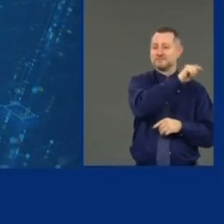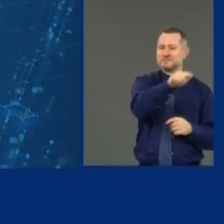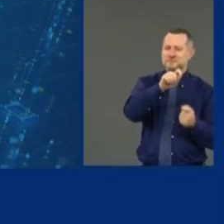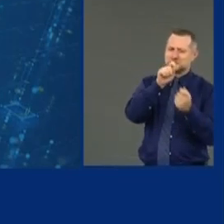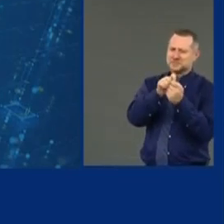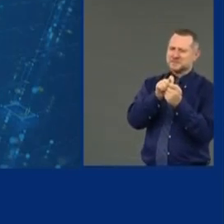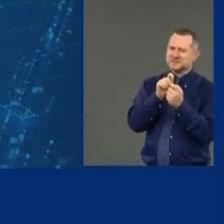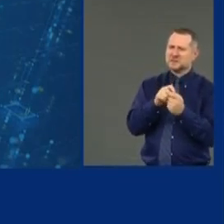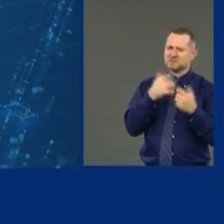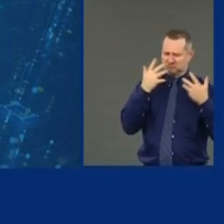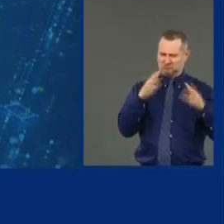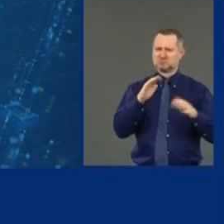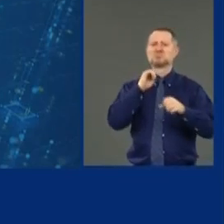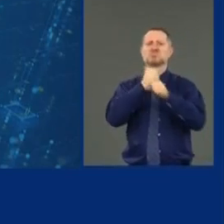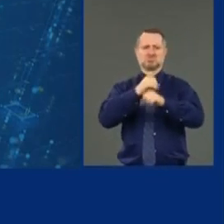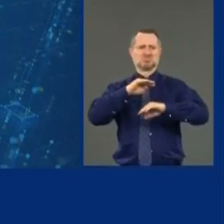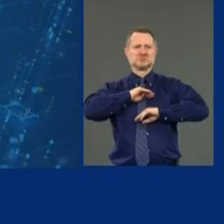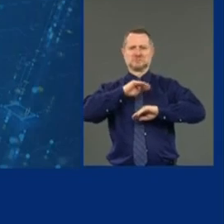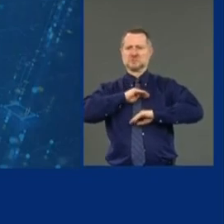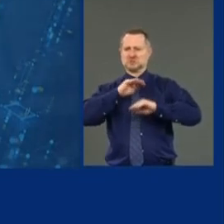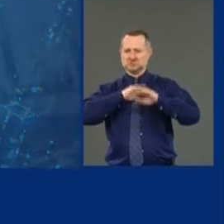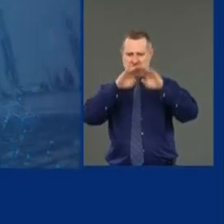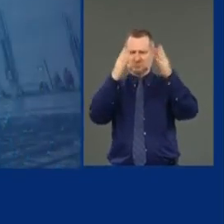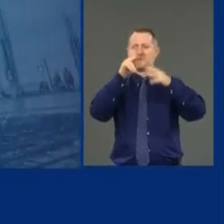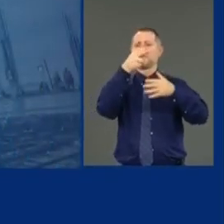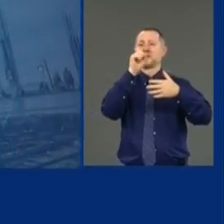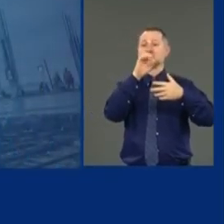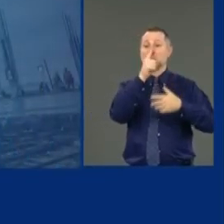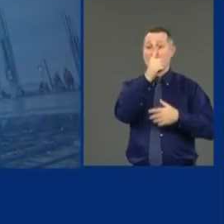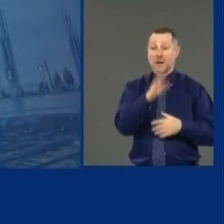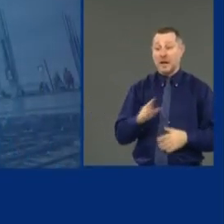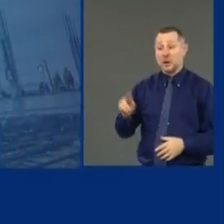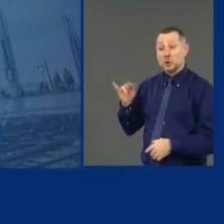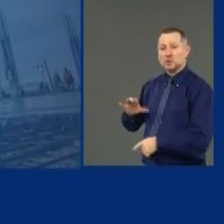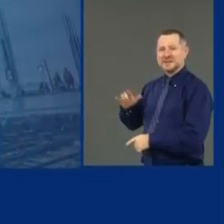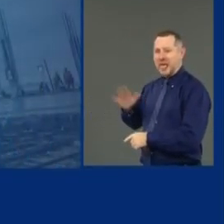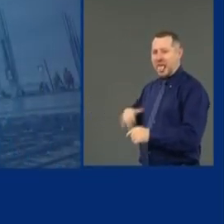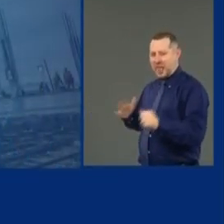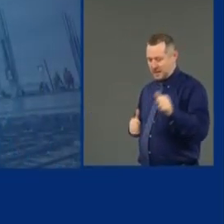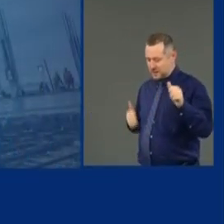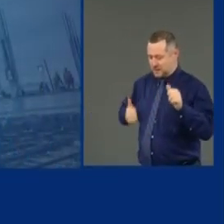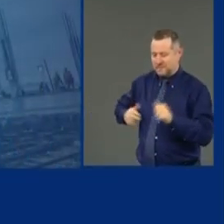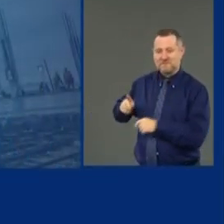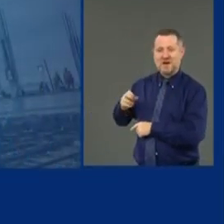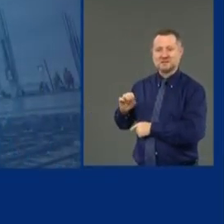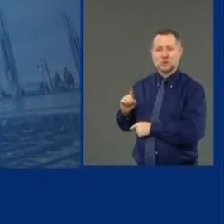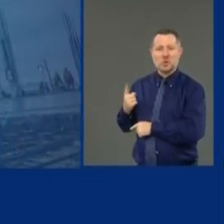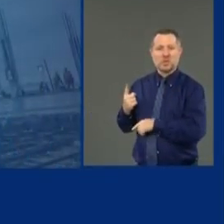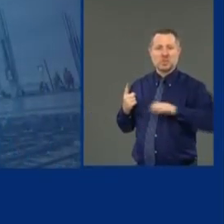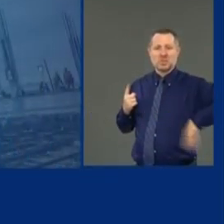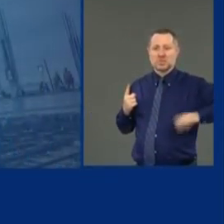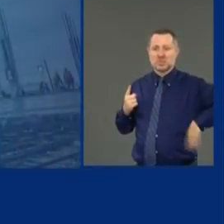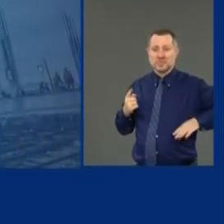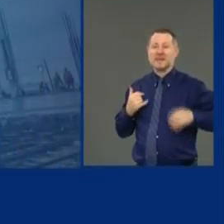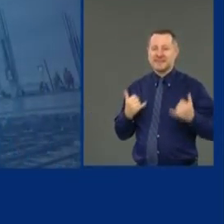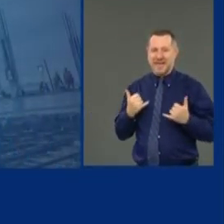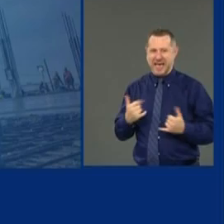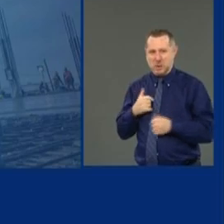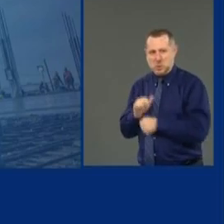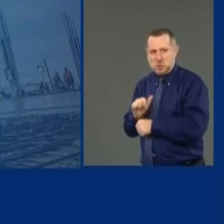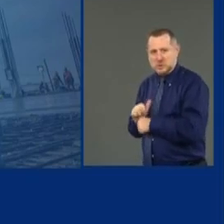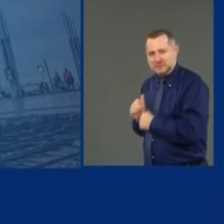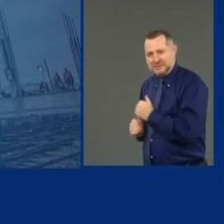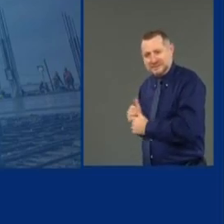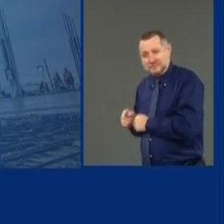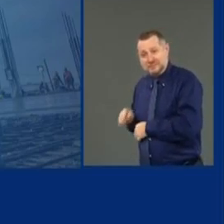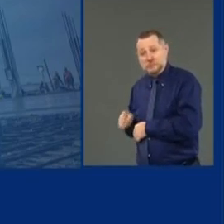one. New York City is yet to hit phase one, but that's what we are pointing towards. And then once you hit phase